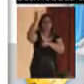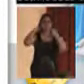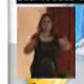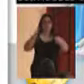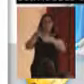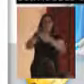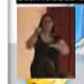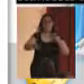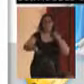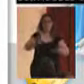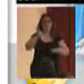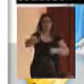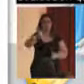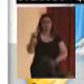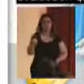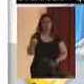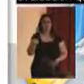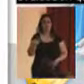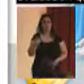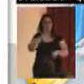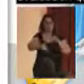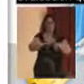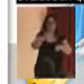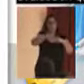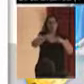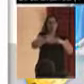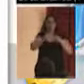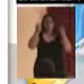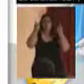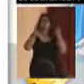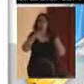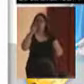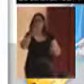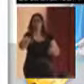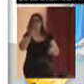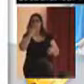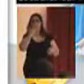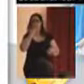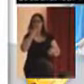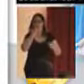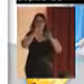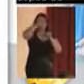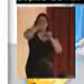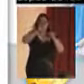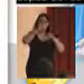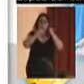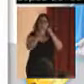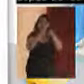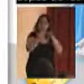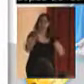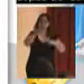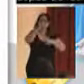are also related to the assessment done by the object. So we propose activities for the students, such as